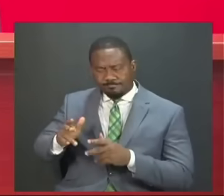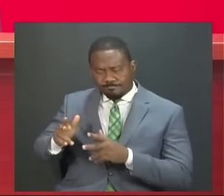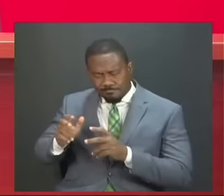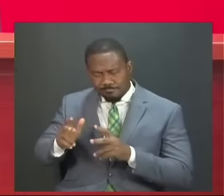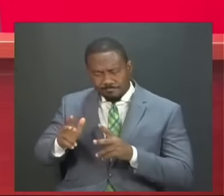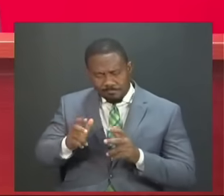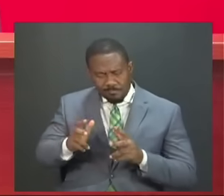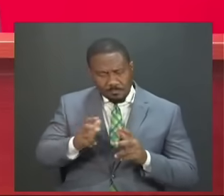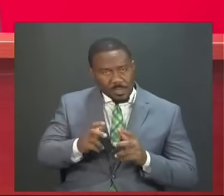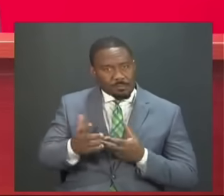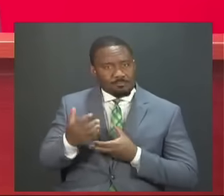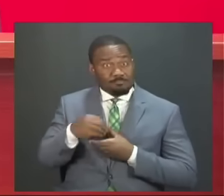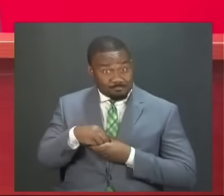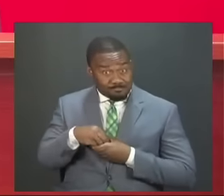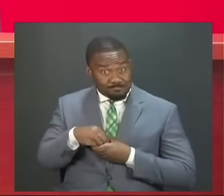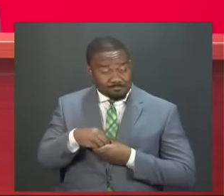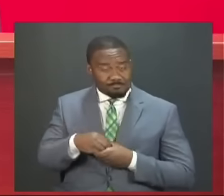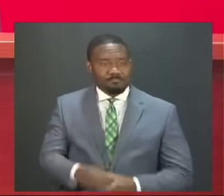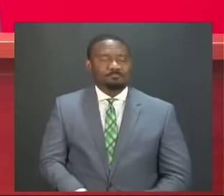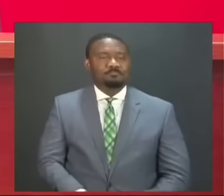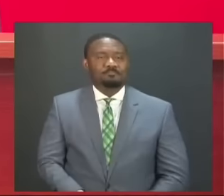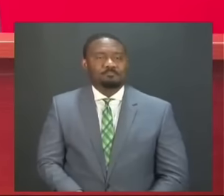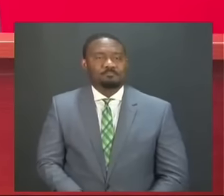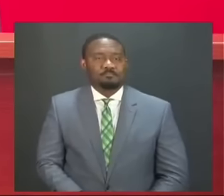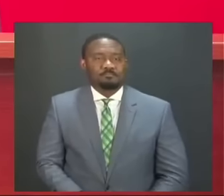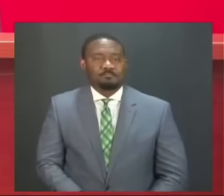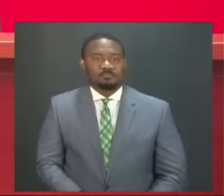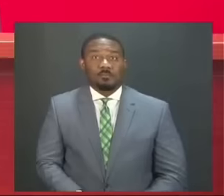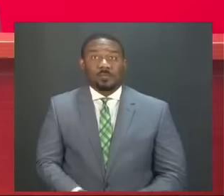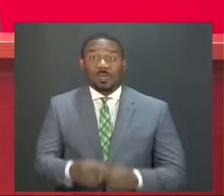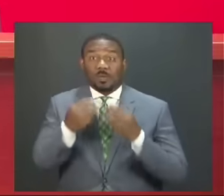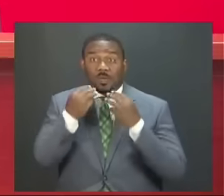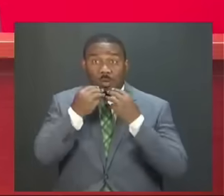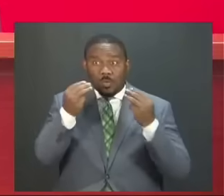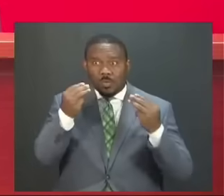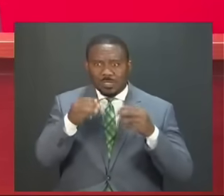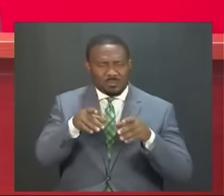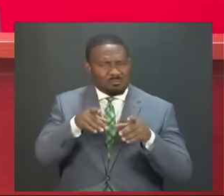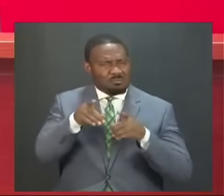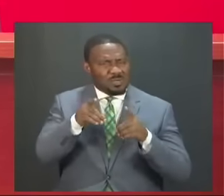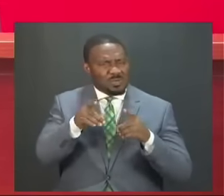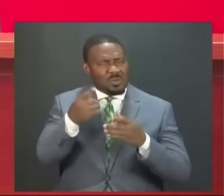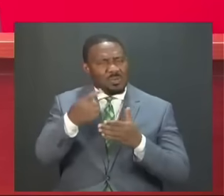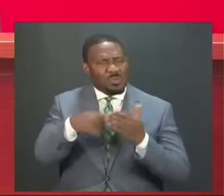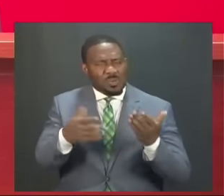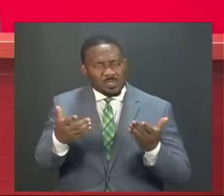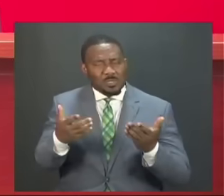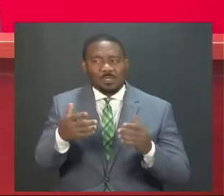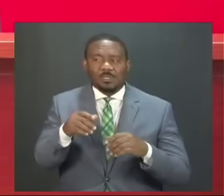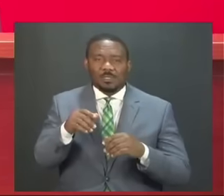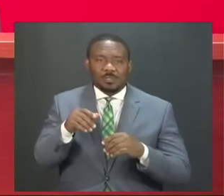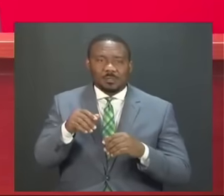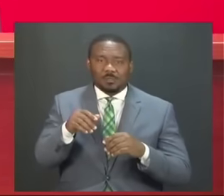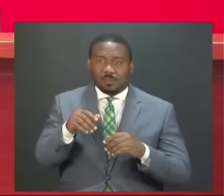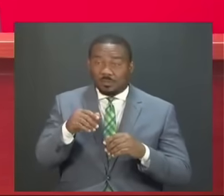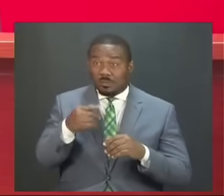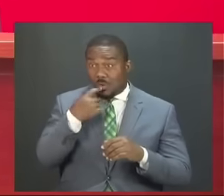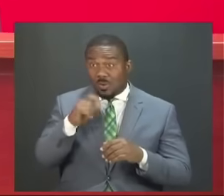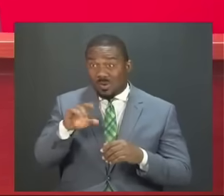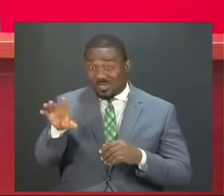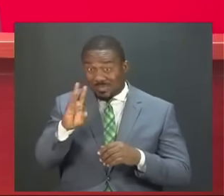Honourable members, a motion as defined in Order 6 of the standing orders of this